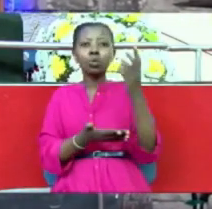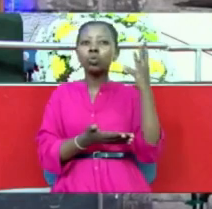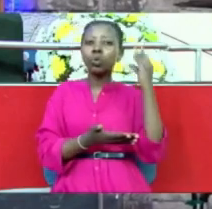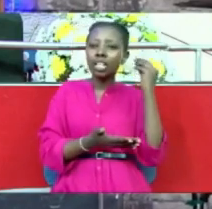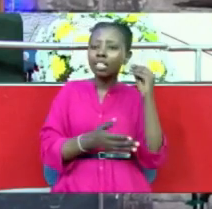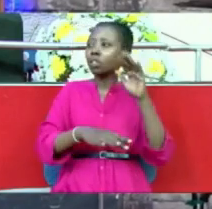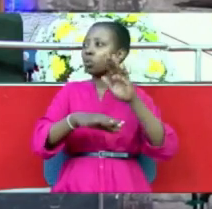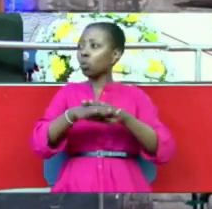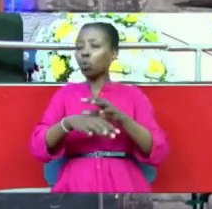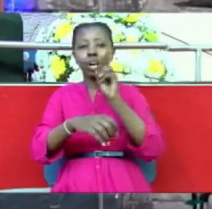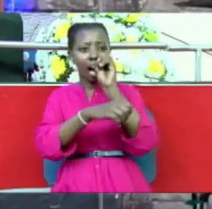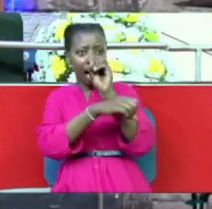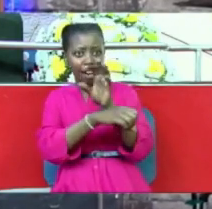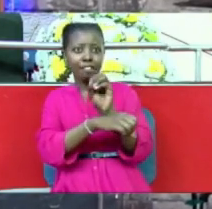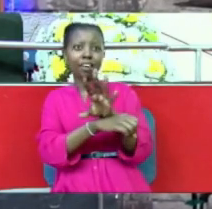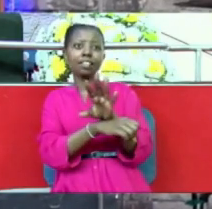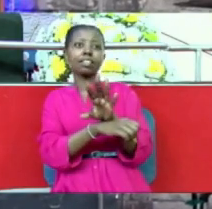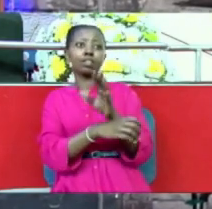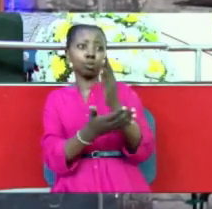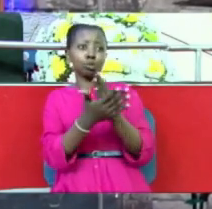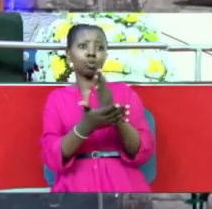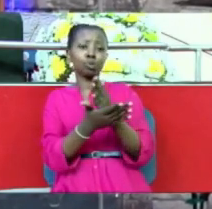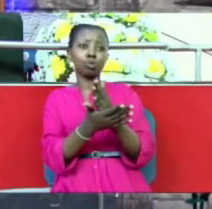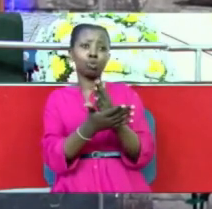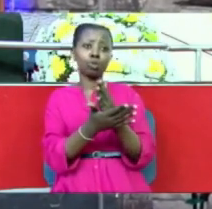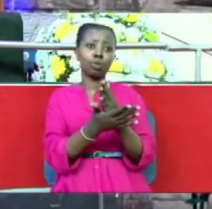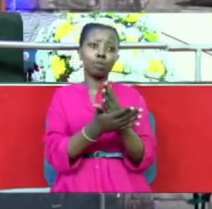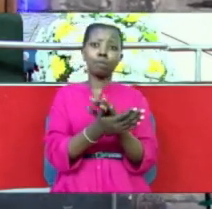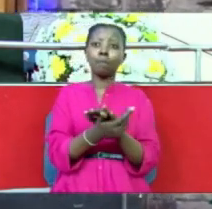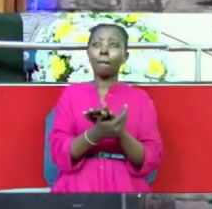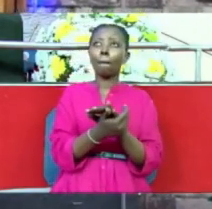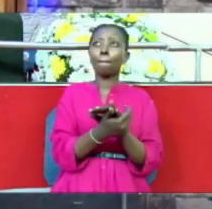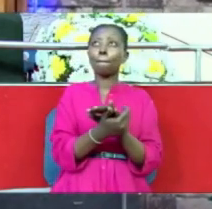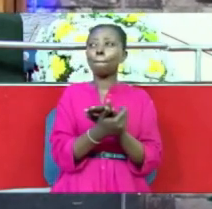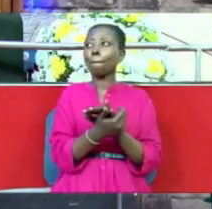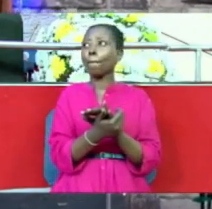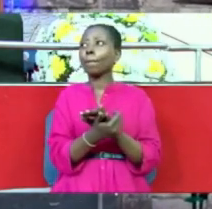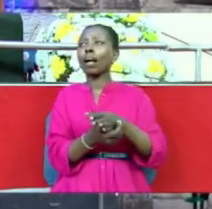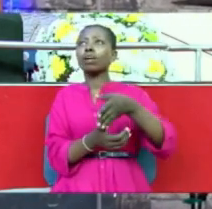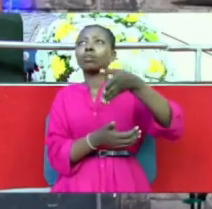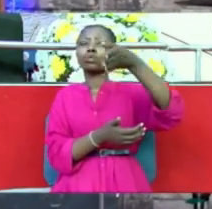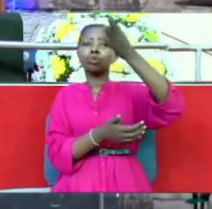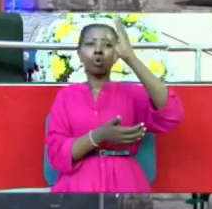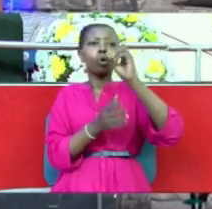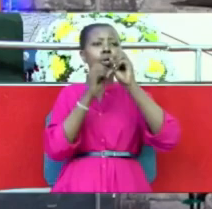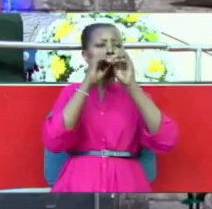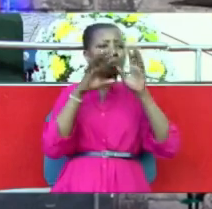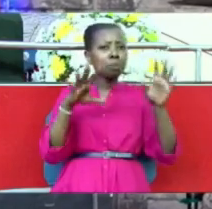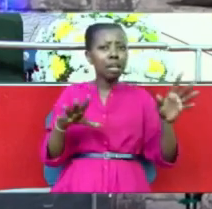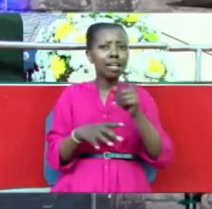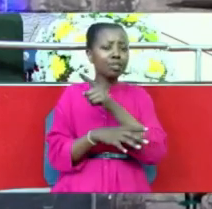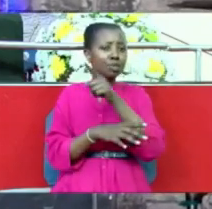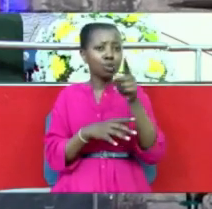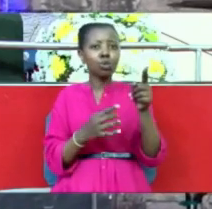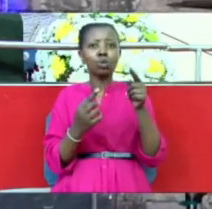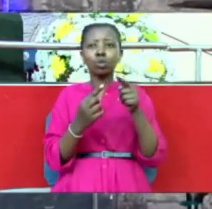unapataga reason ya kumaliza. So God will bless me to frustrate the people who want